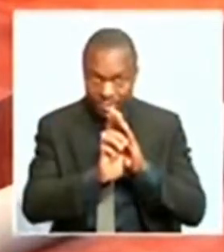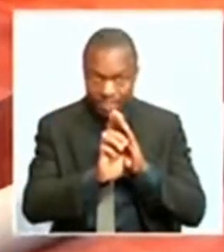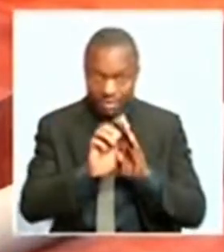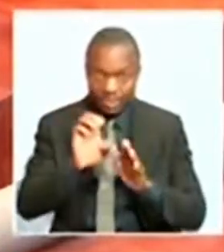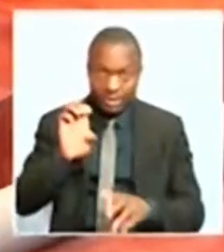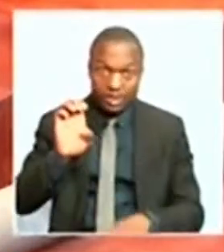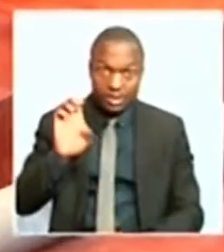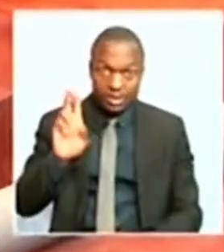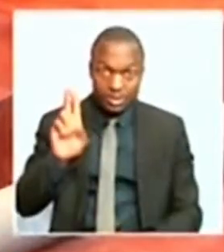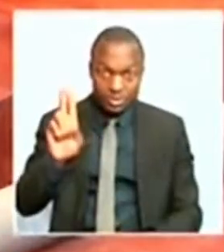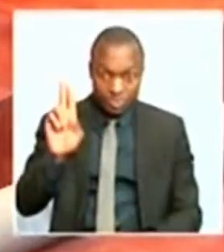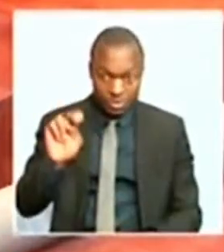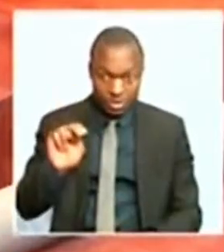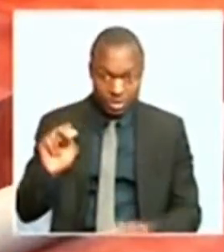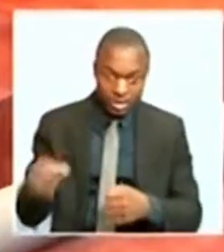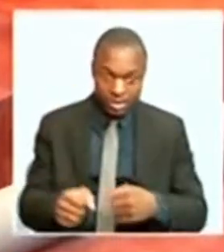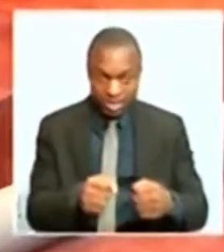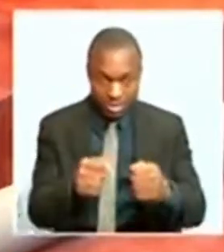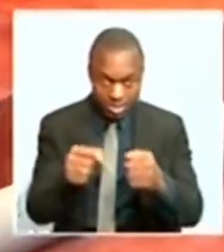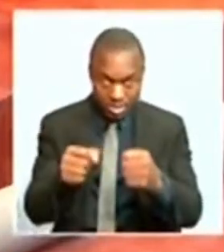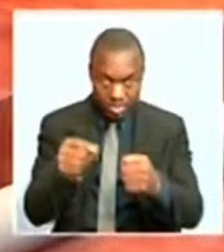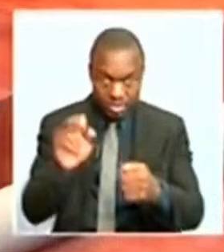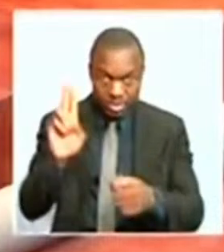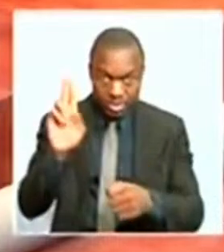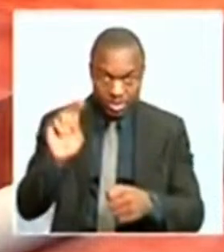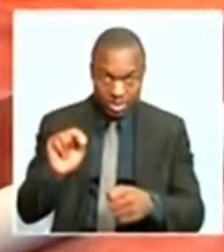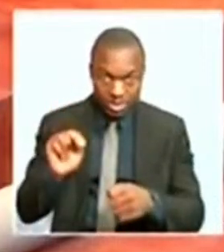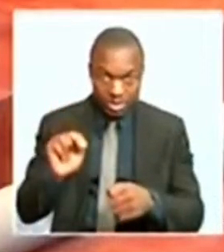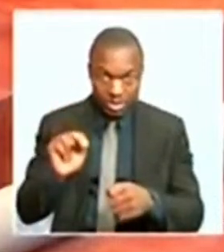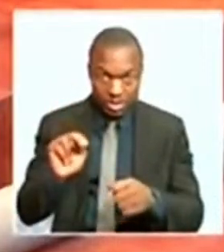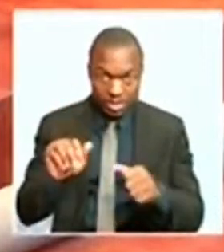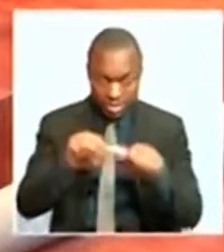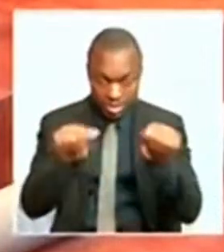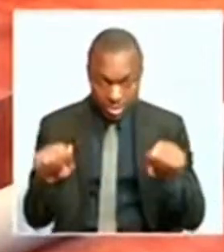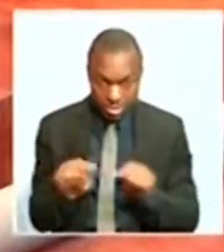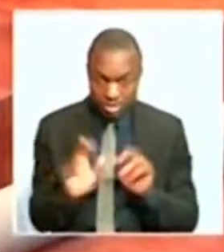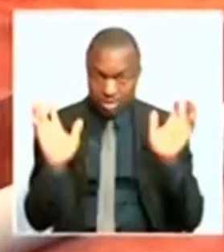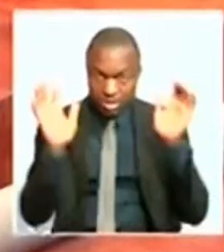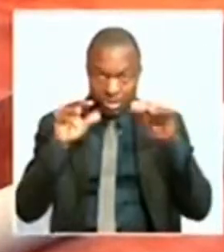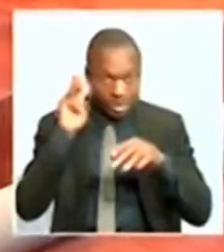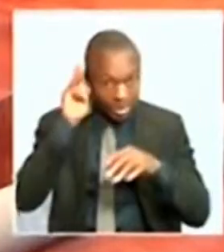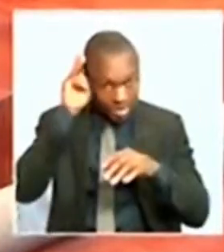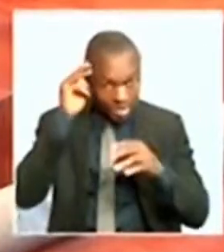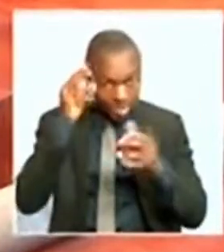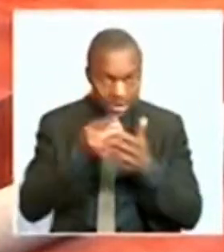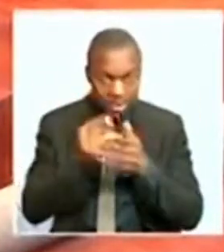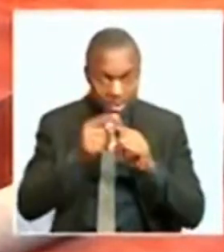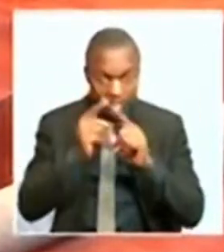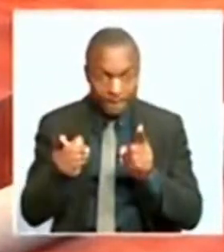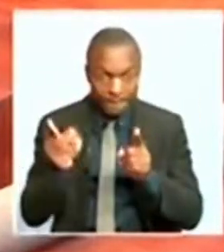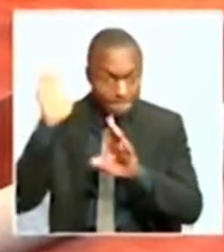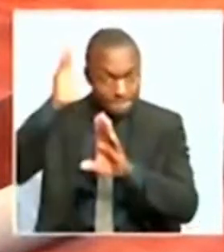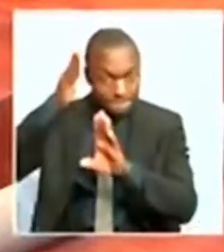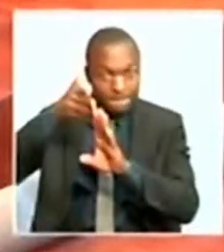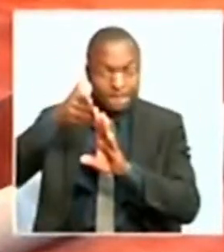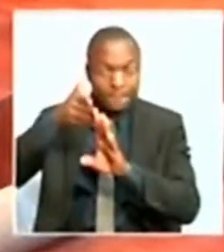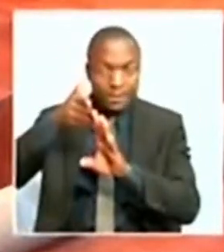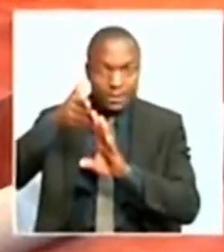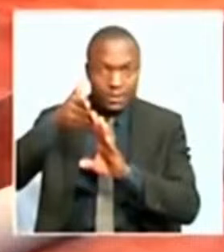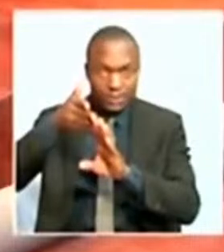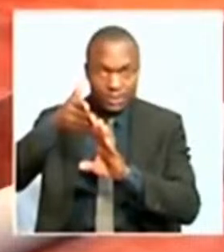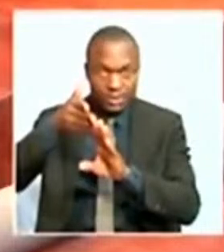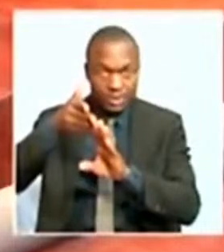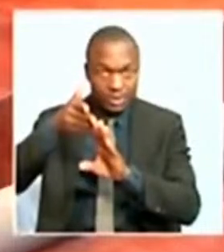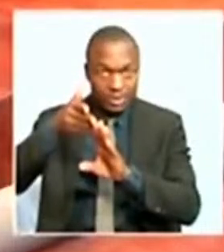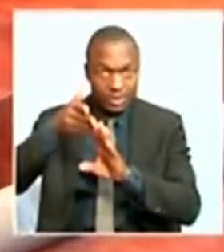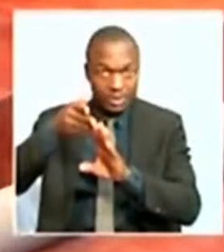UN system, when it comes to UN General Assembly, Ministry of Finance will pay, but specialized organizations of the UN,